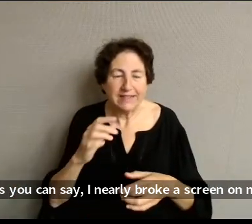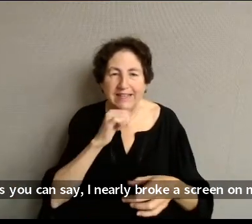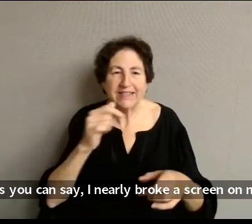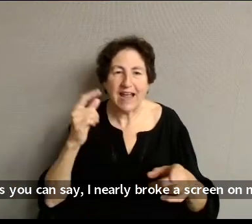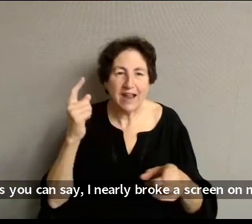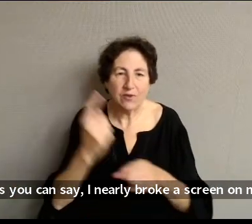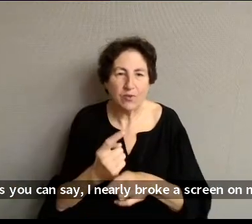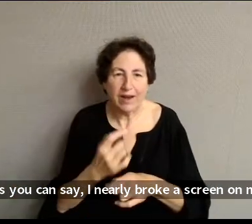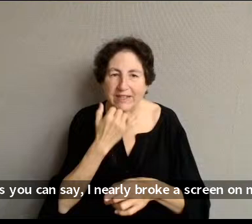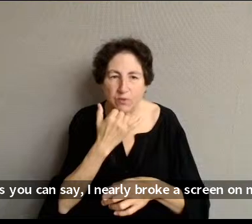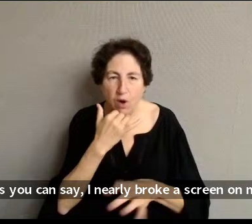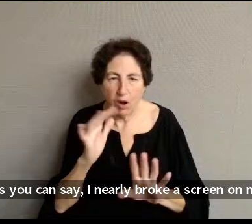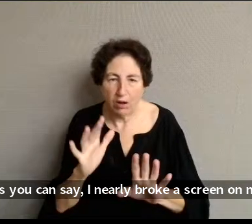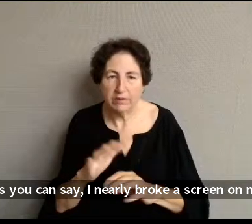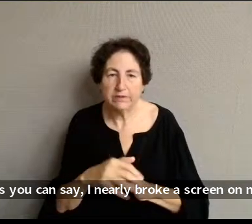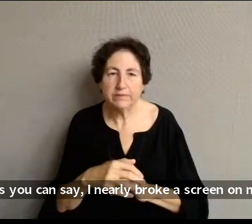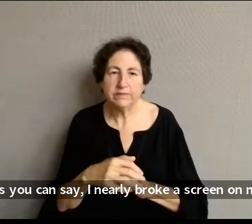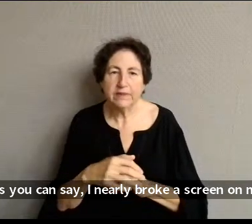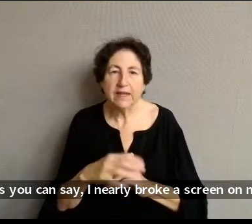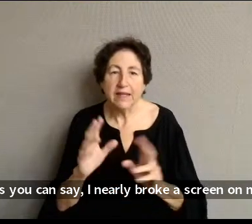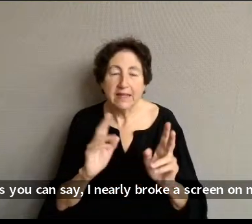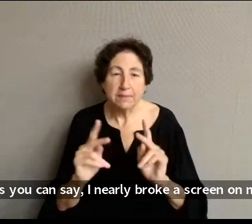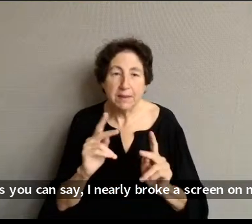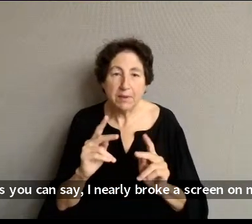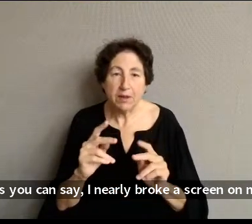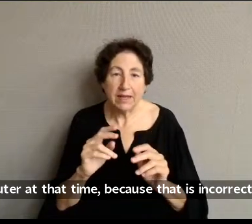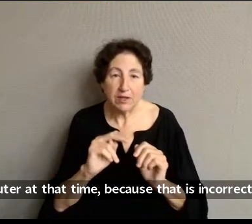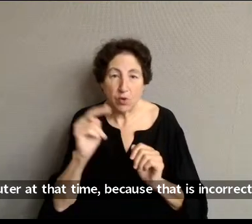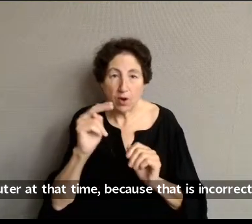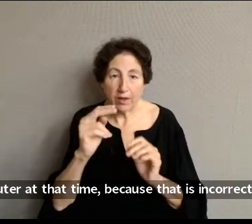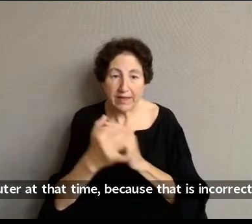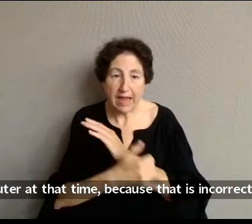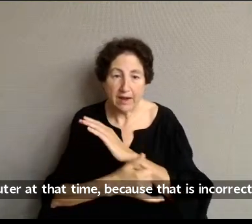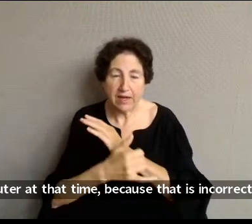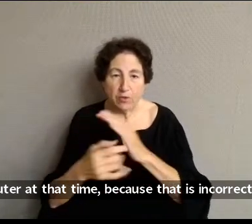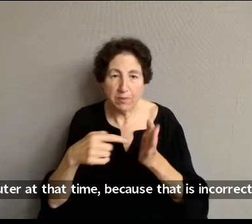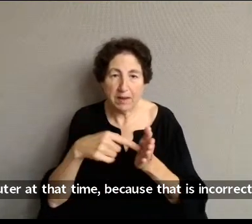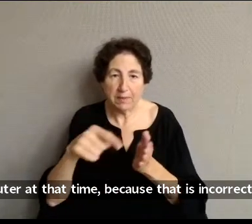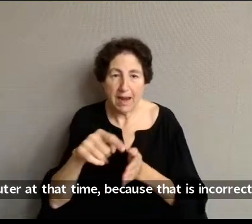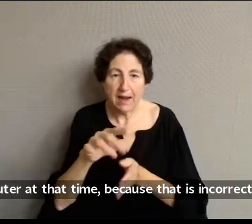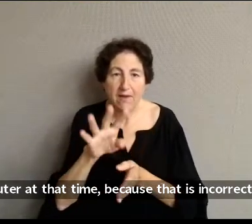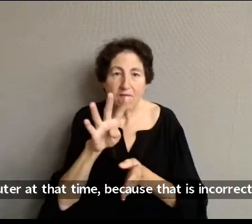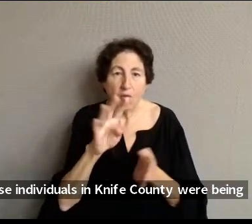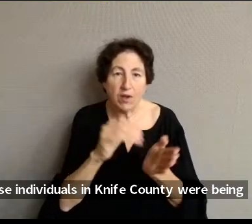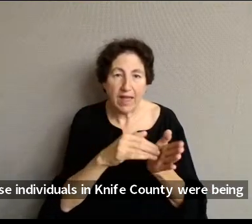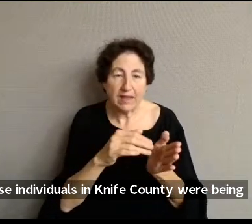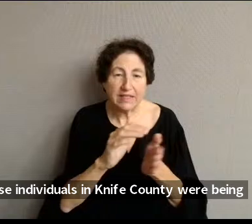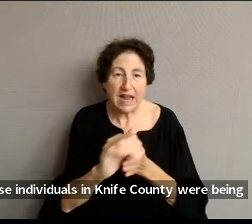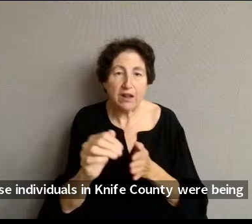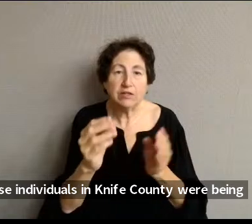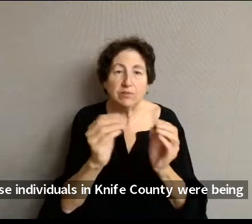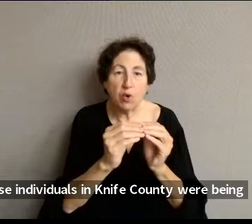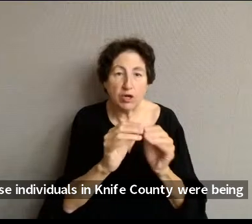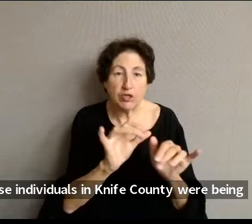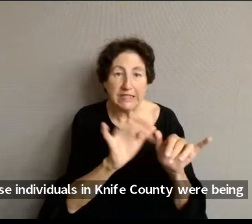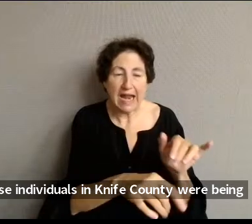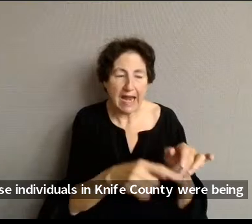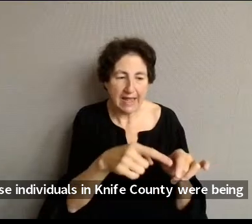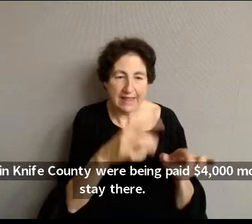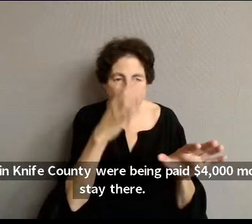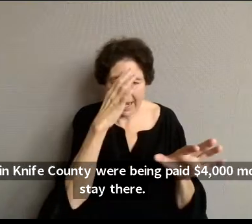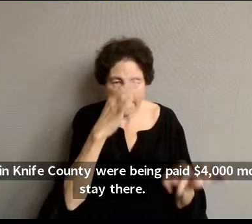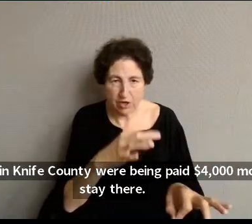incorrect. Those individuals in North County were being paid $4,000 more to stay there. They